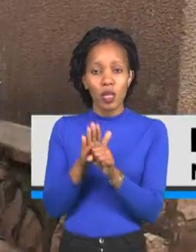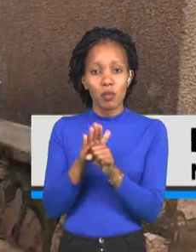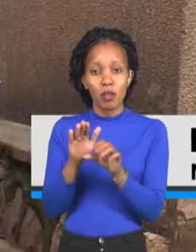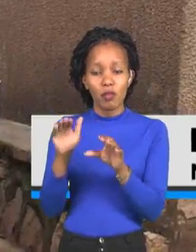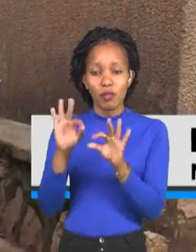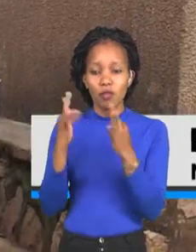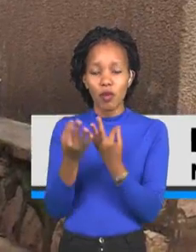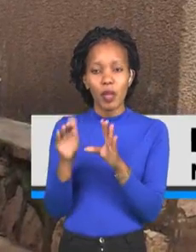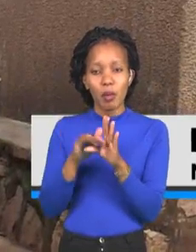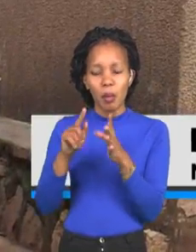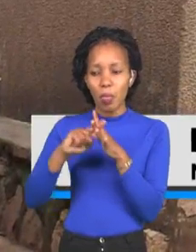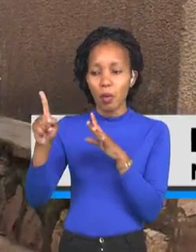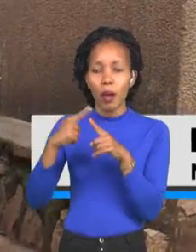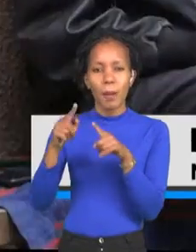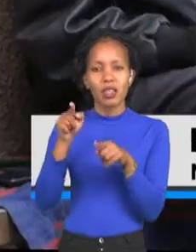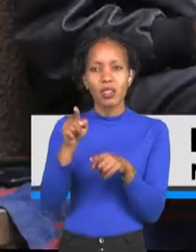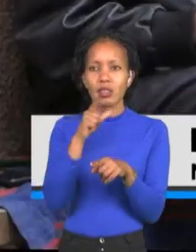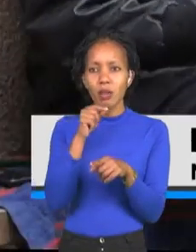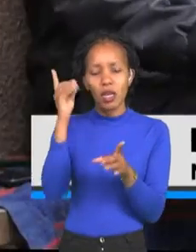village, but he chose to stay behind.